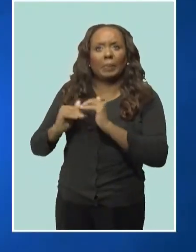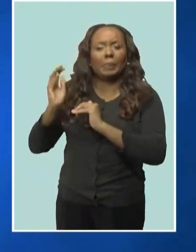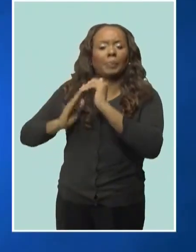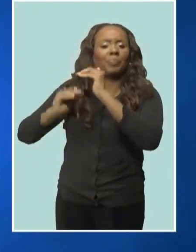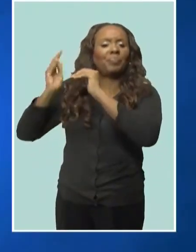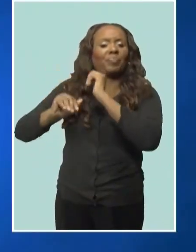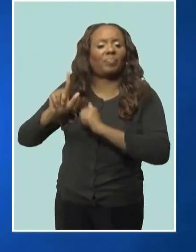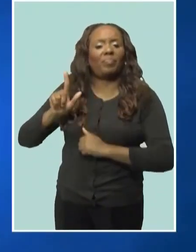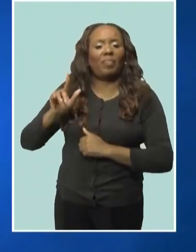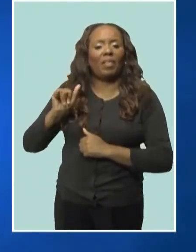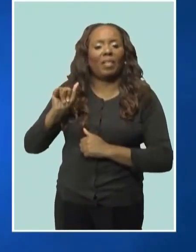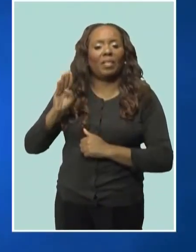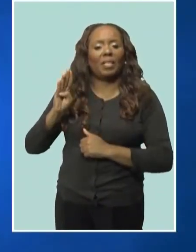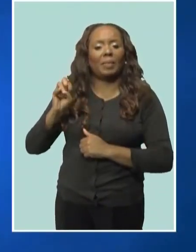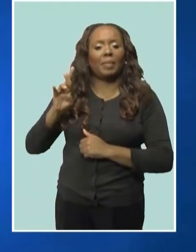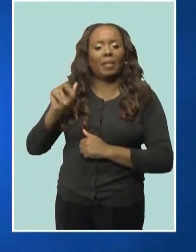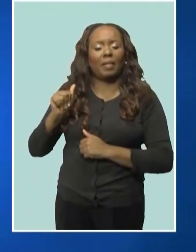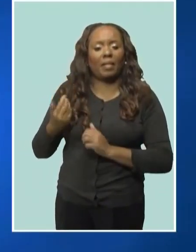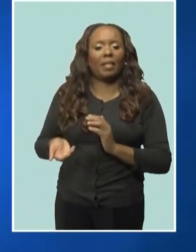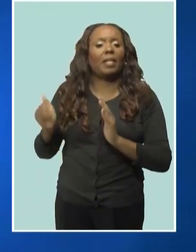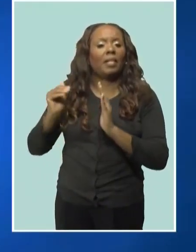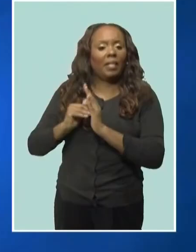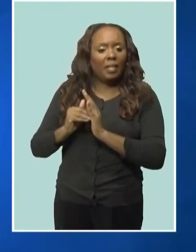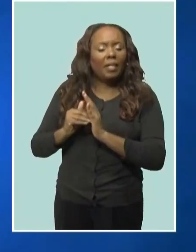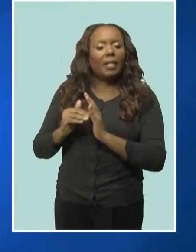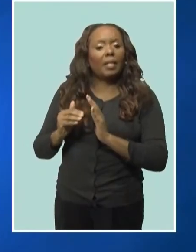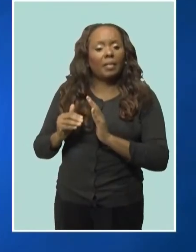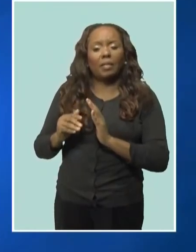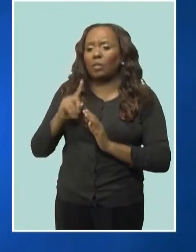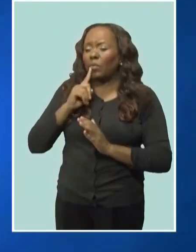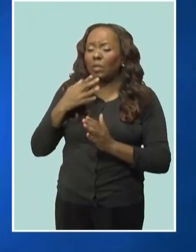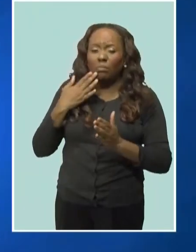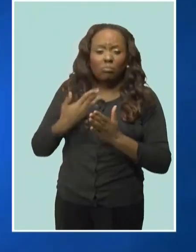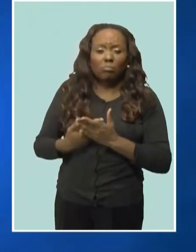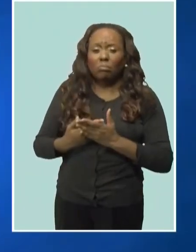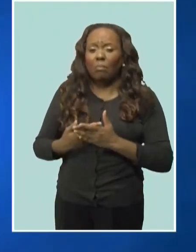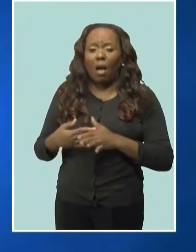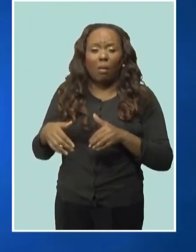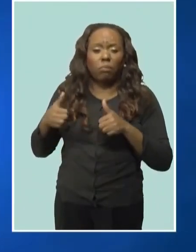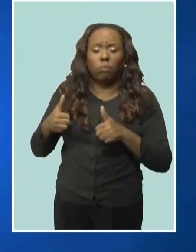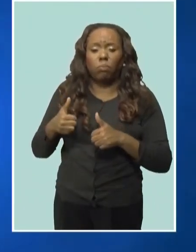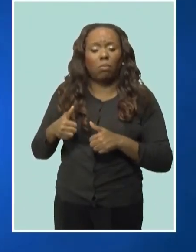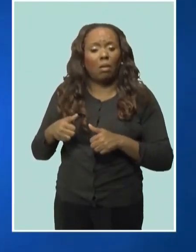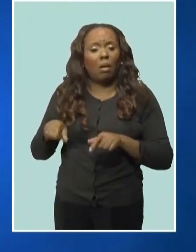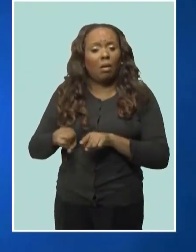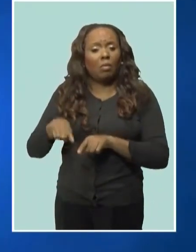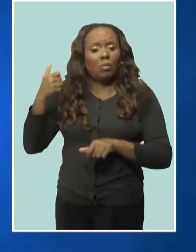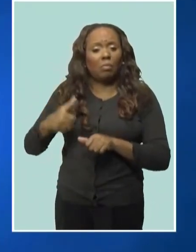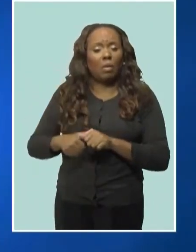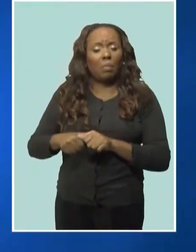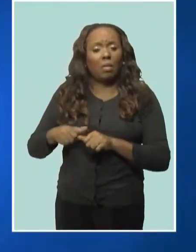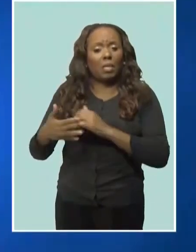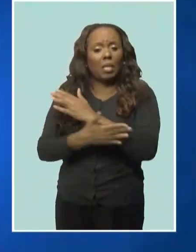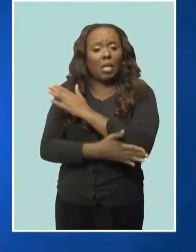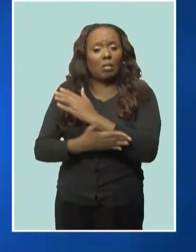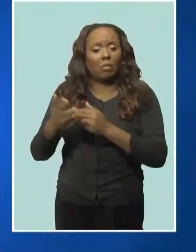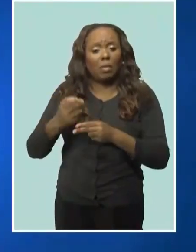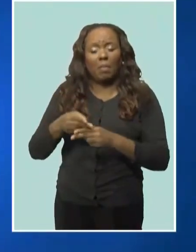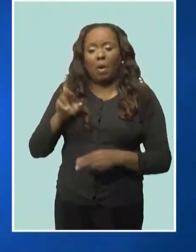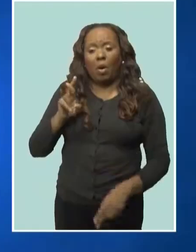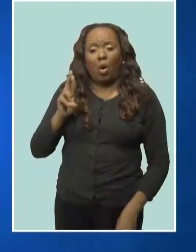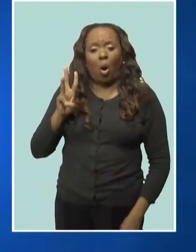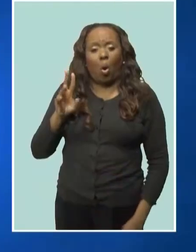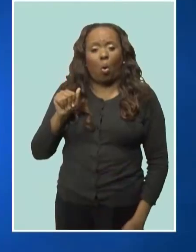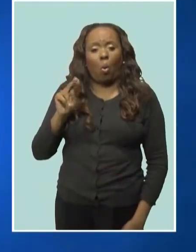and dealing with the consequences of the Rwanda genocide cannot be taken for granted. Just as you explained with